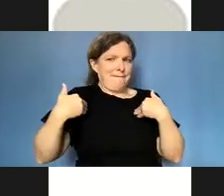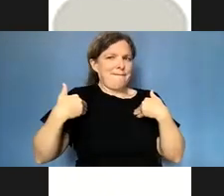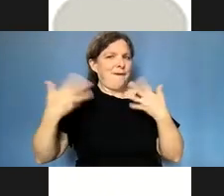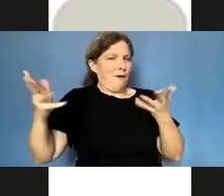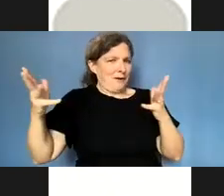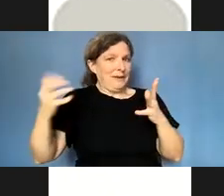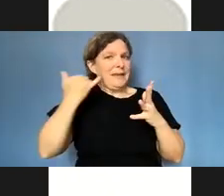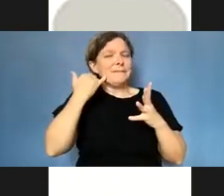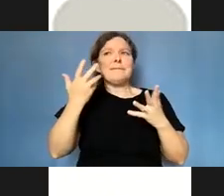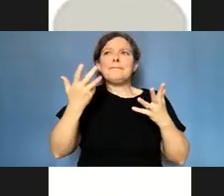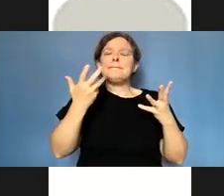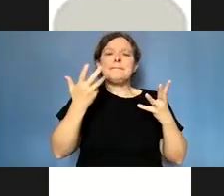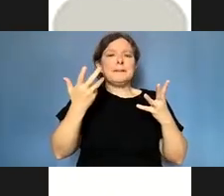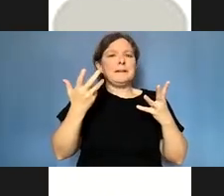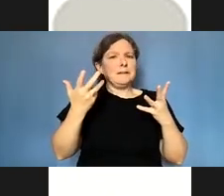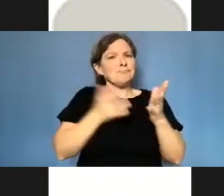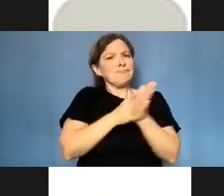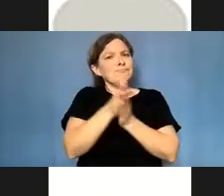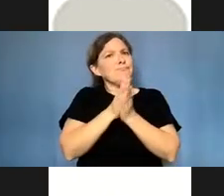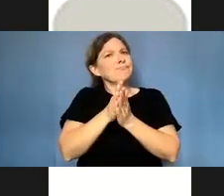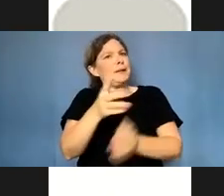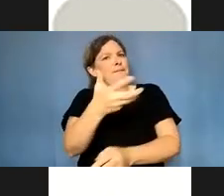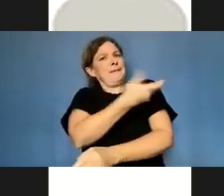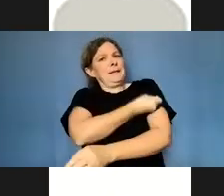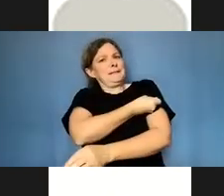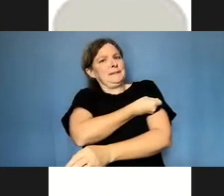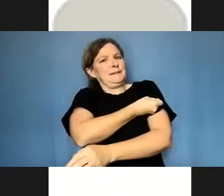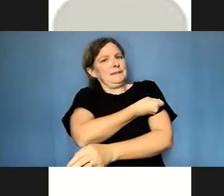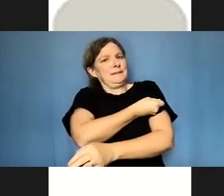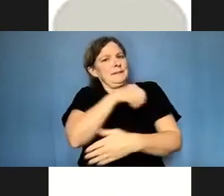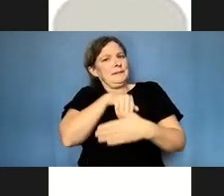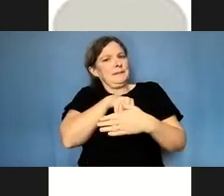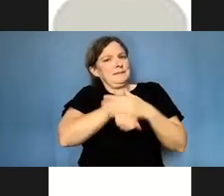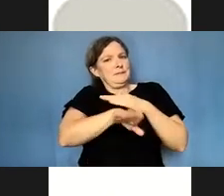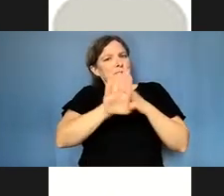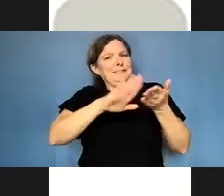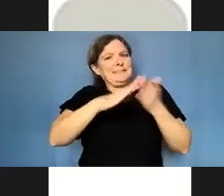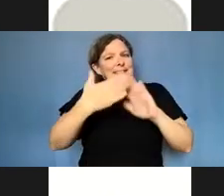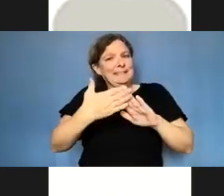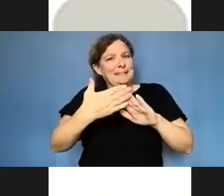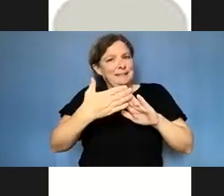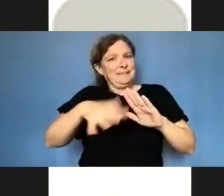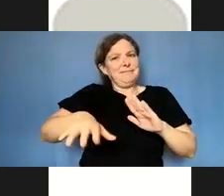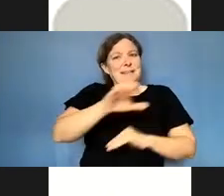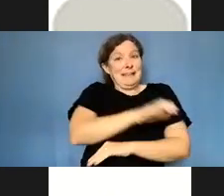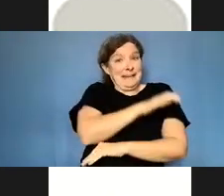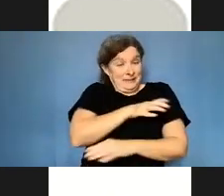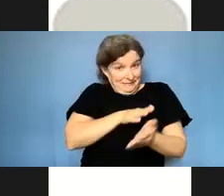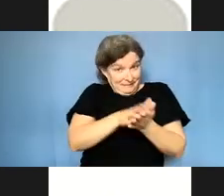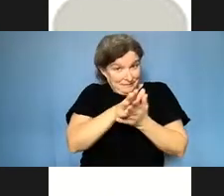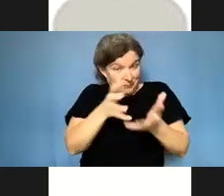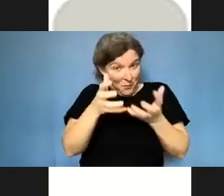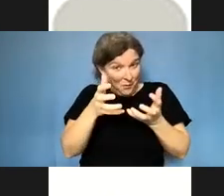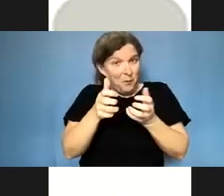they needed to, if they wanted to get vaccinated at one of our city-operated mass immunization clinics